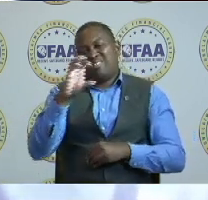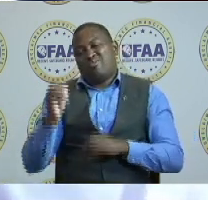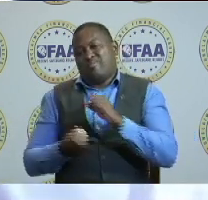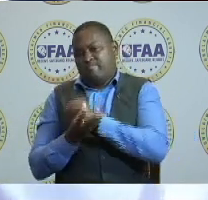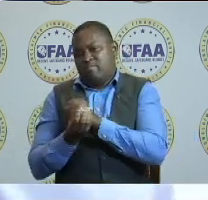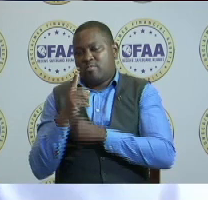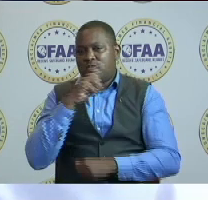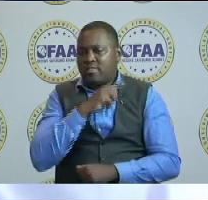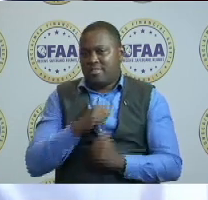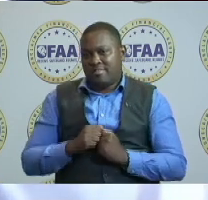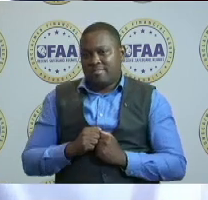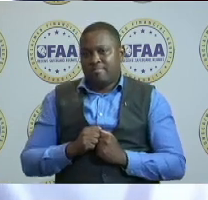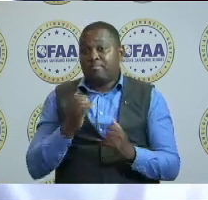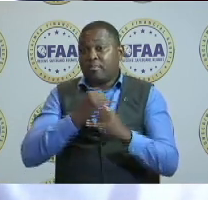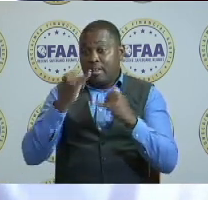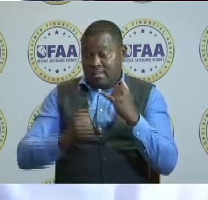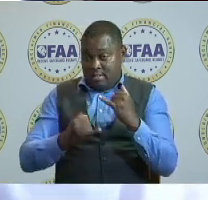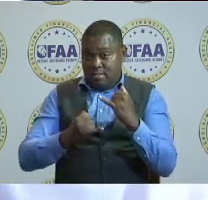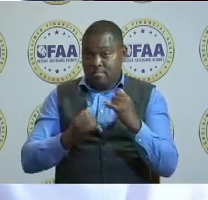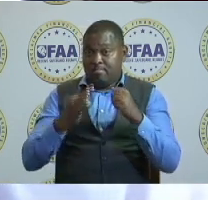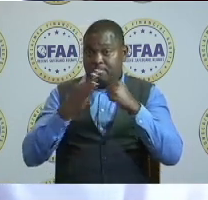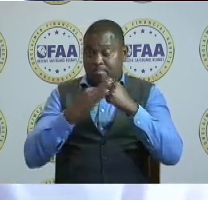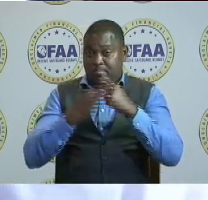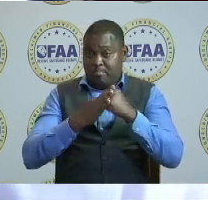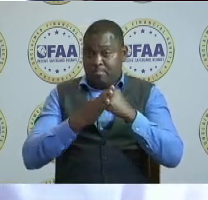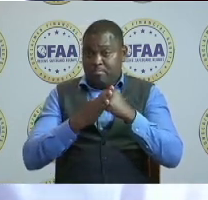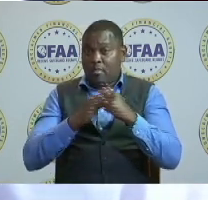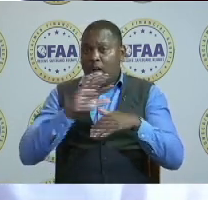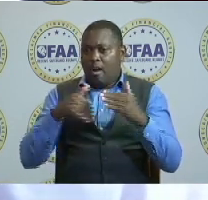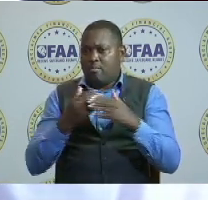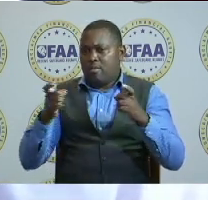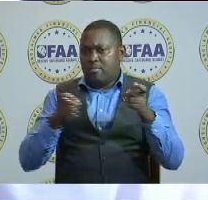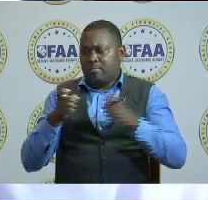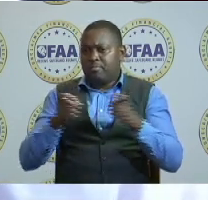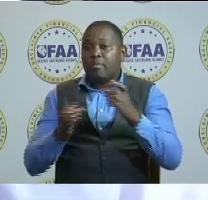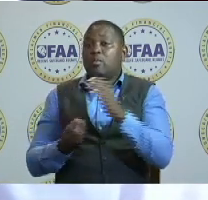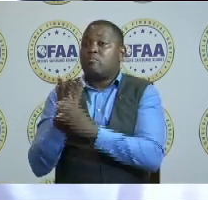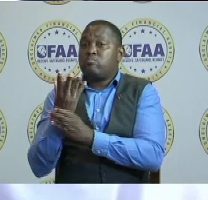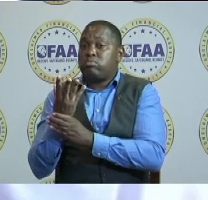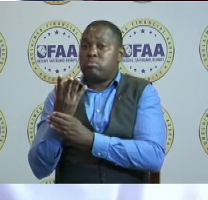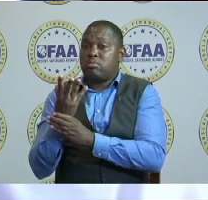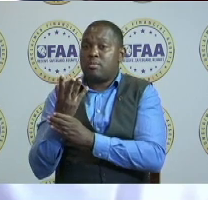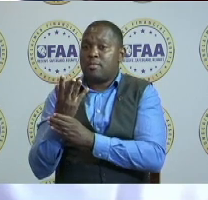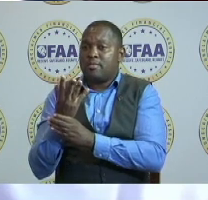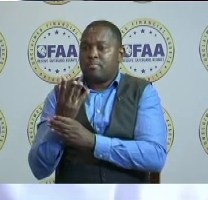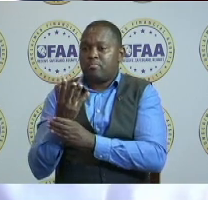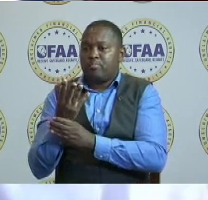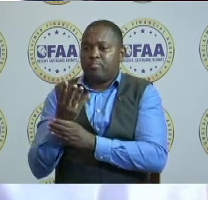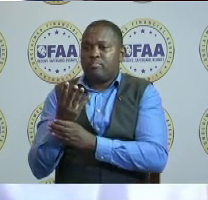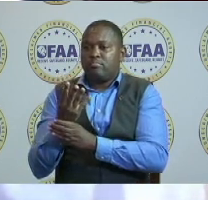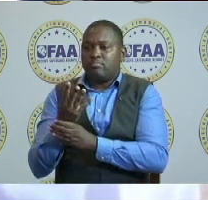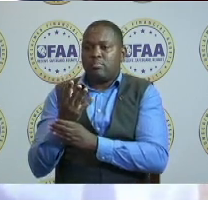well. And finally, and not least, number eight, in terms of governance, the establishment of the Unclaimed Financial Assets Trust